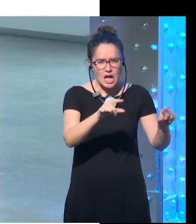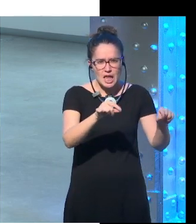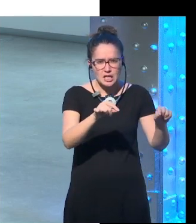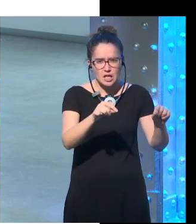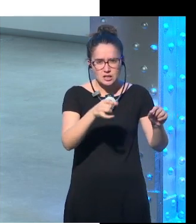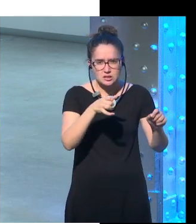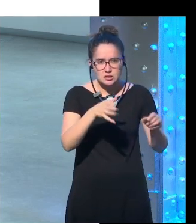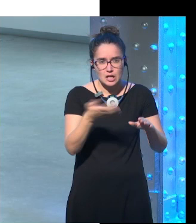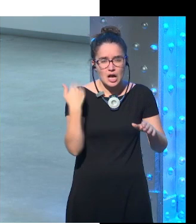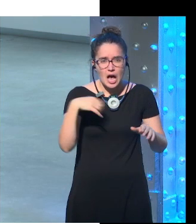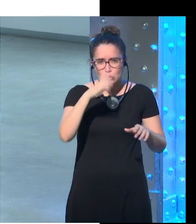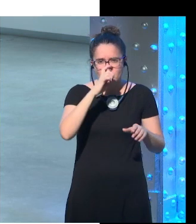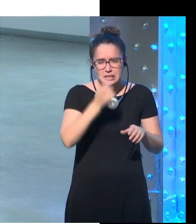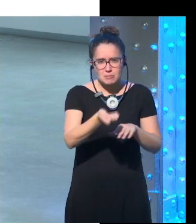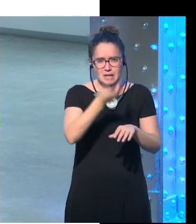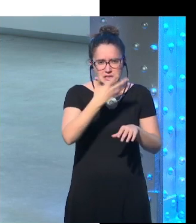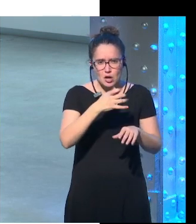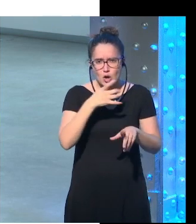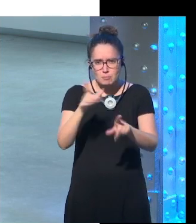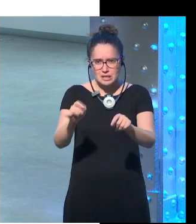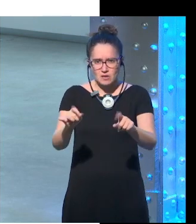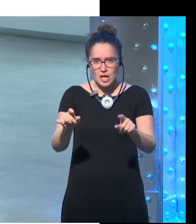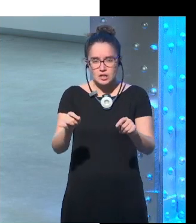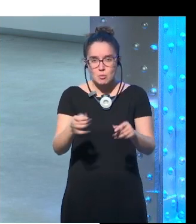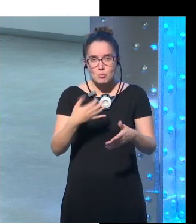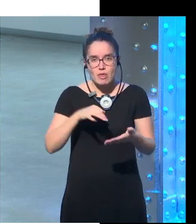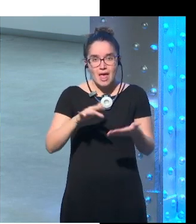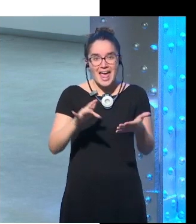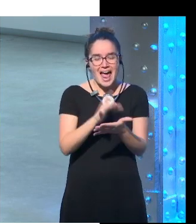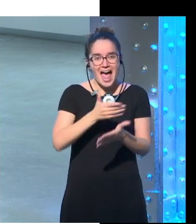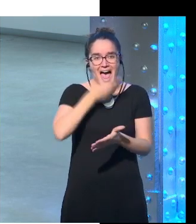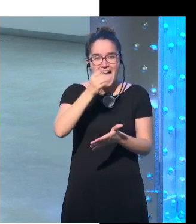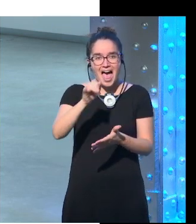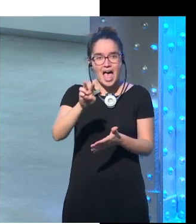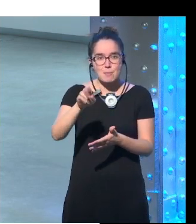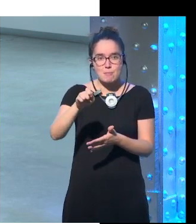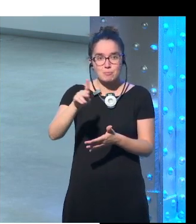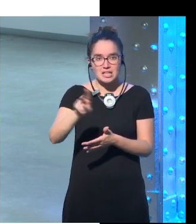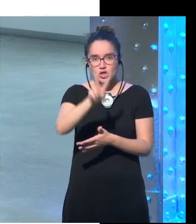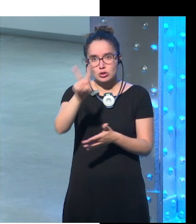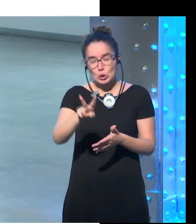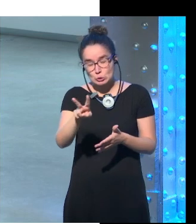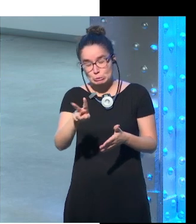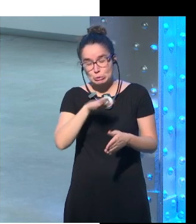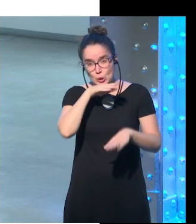possible exception of the iPad 2, which you can see is a bit of an outlier there.